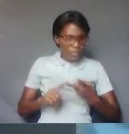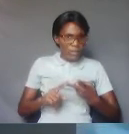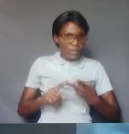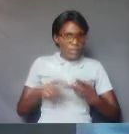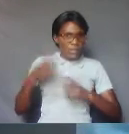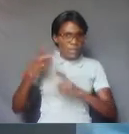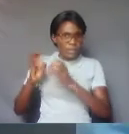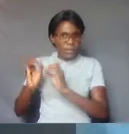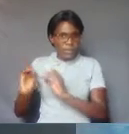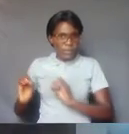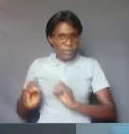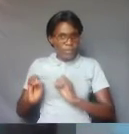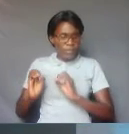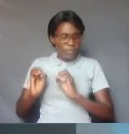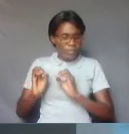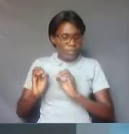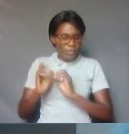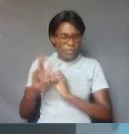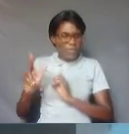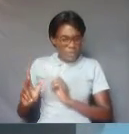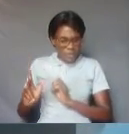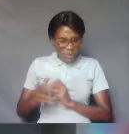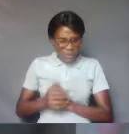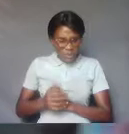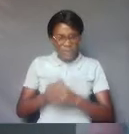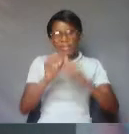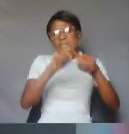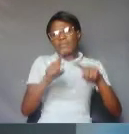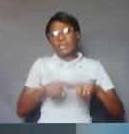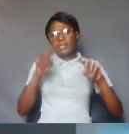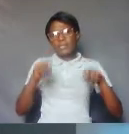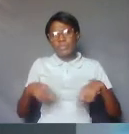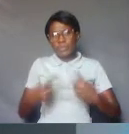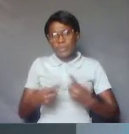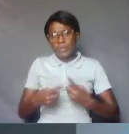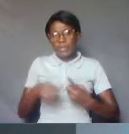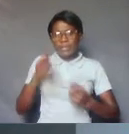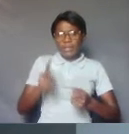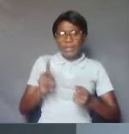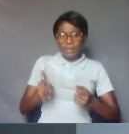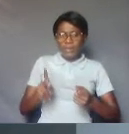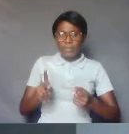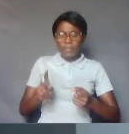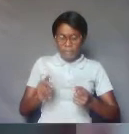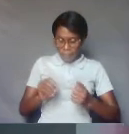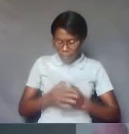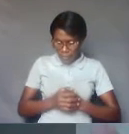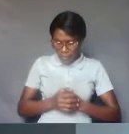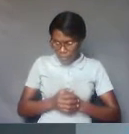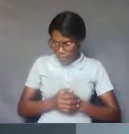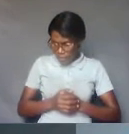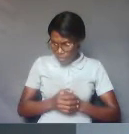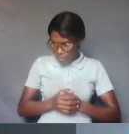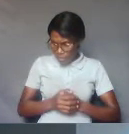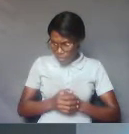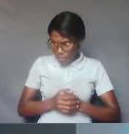people often have towards certain different conditions, has, I think, been sustained by